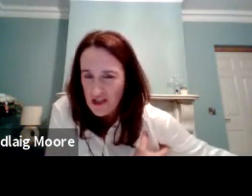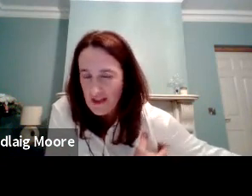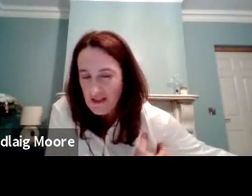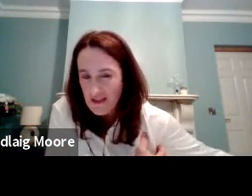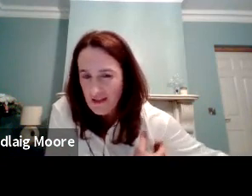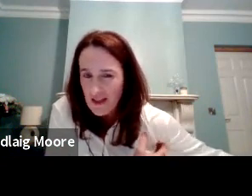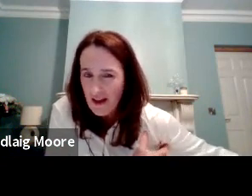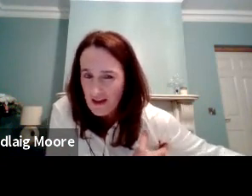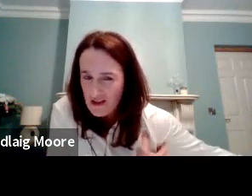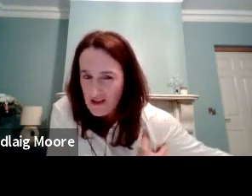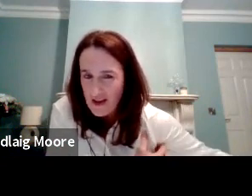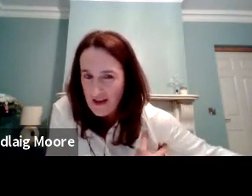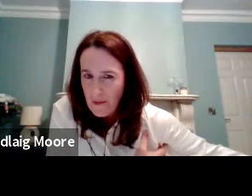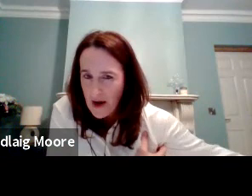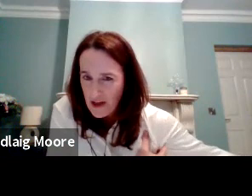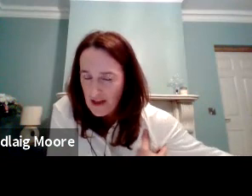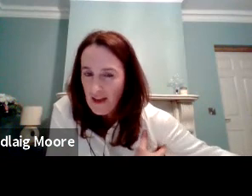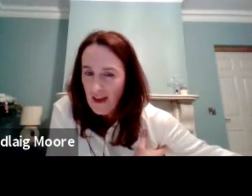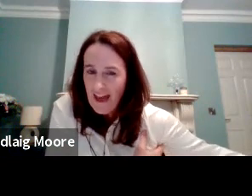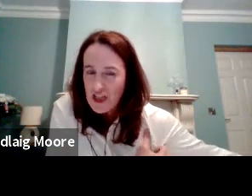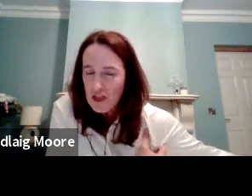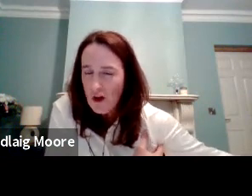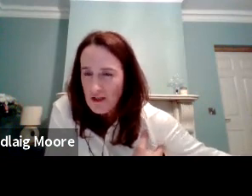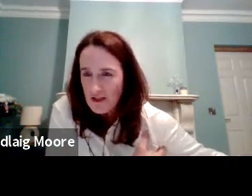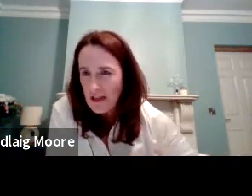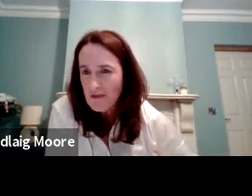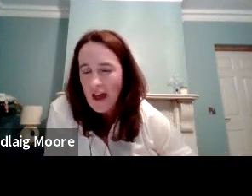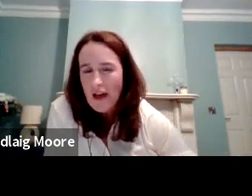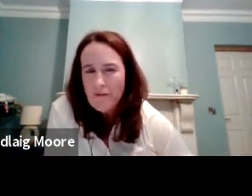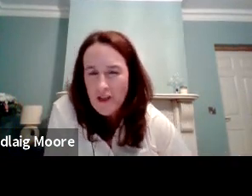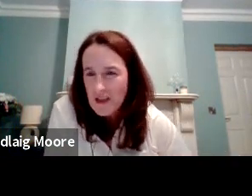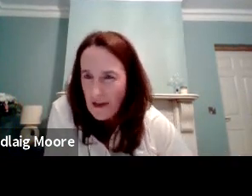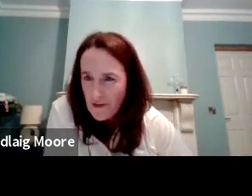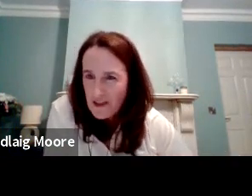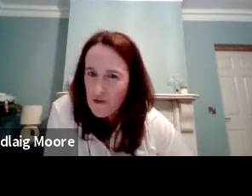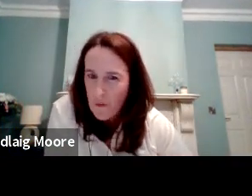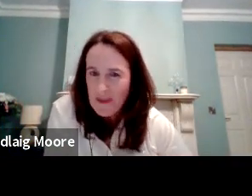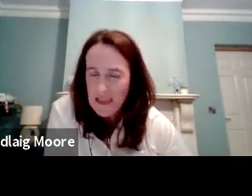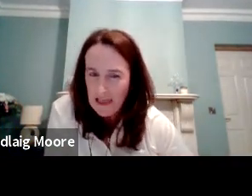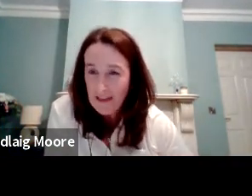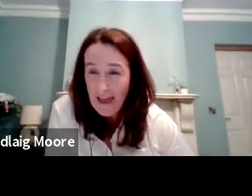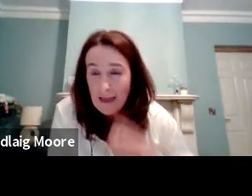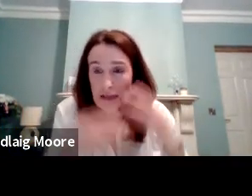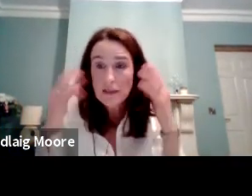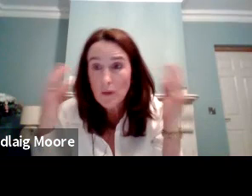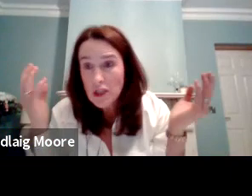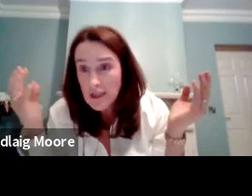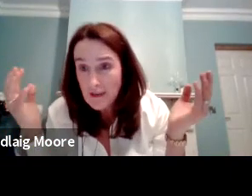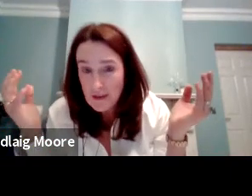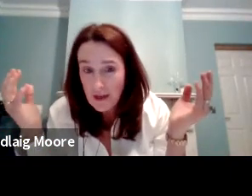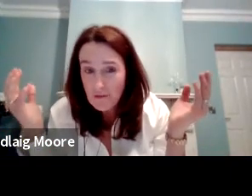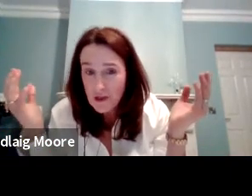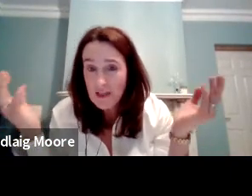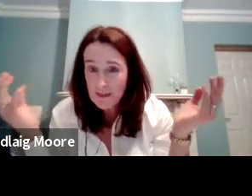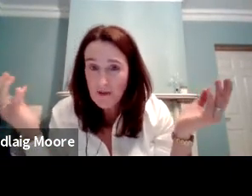Gunter. She is a gynecologist in America, and she calls herself a fierce advocate for women's health. And this is what she